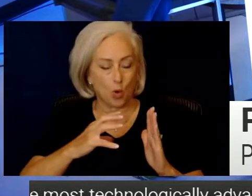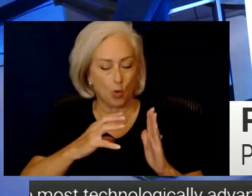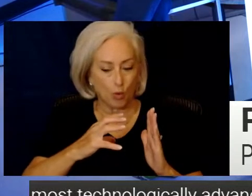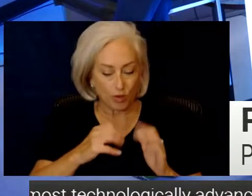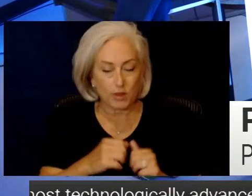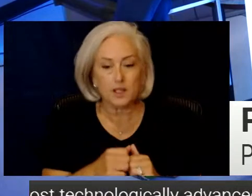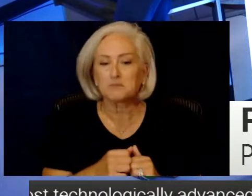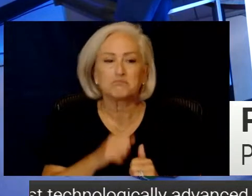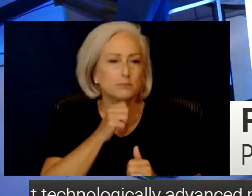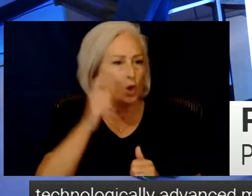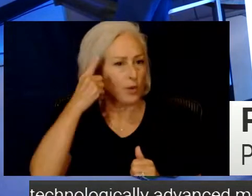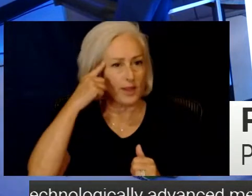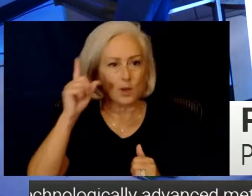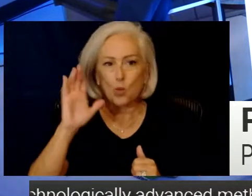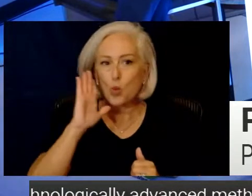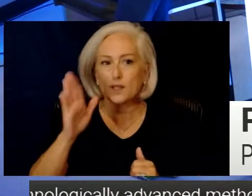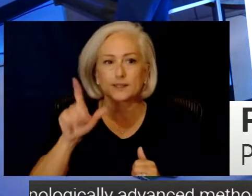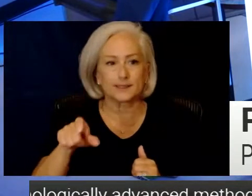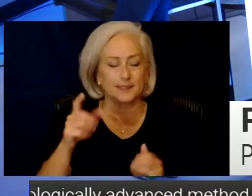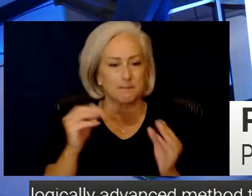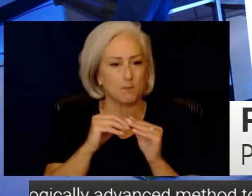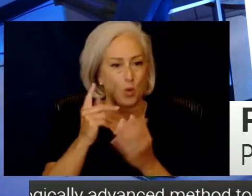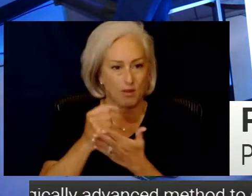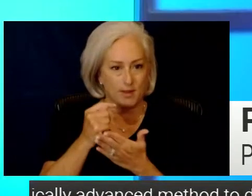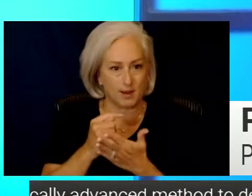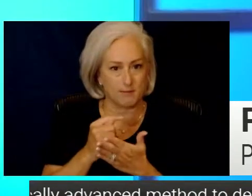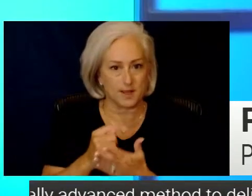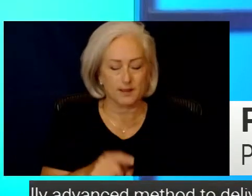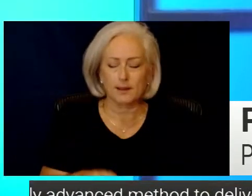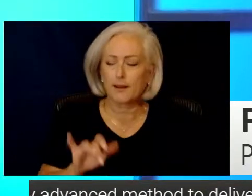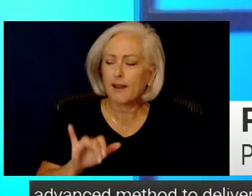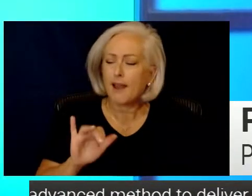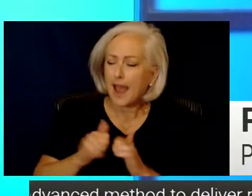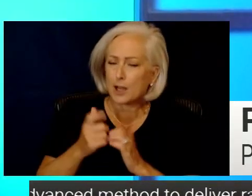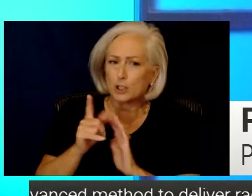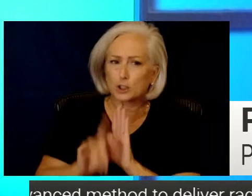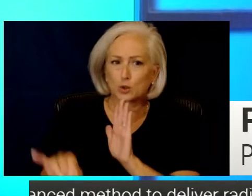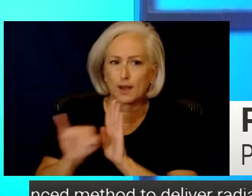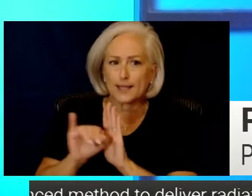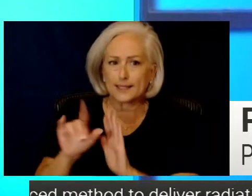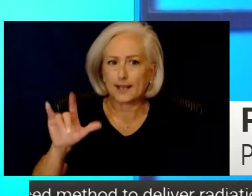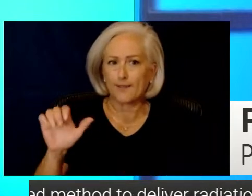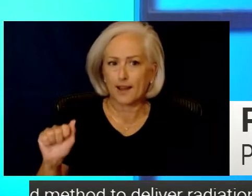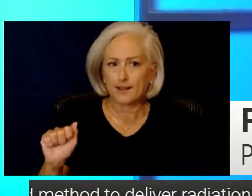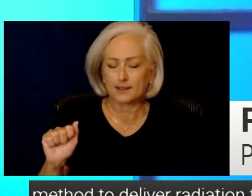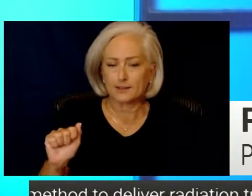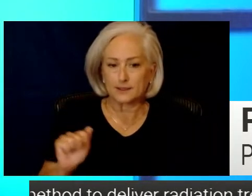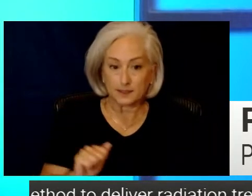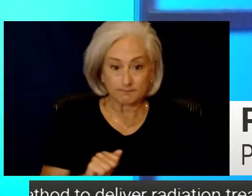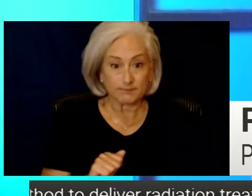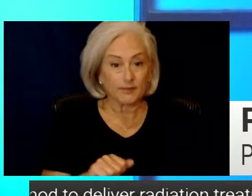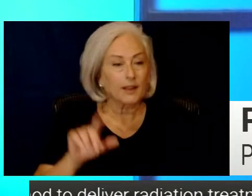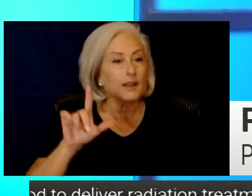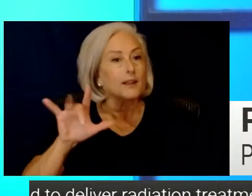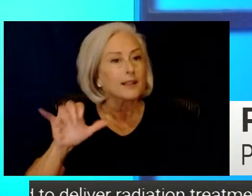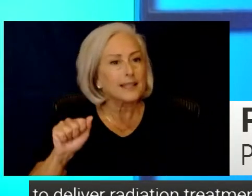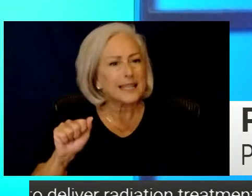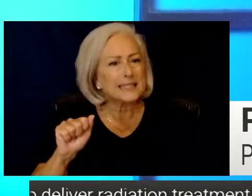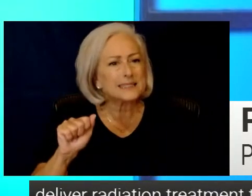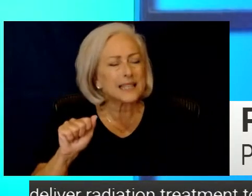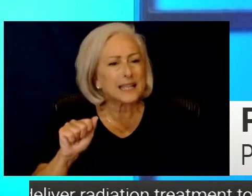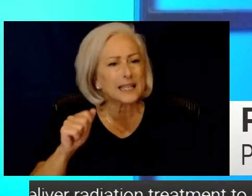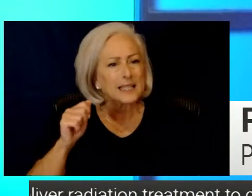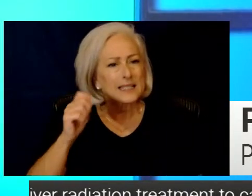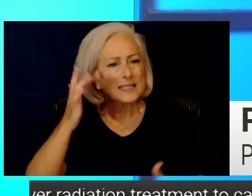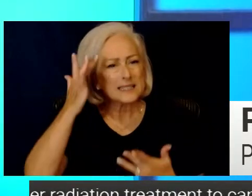did you even get to this point? Well, I think, so what Lisa had is, of course, she developed symptoms with her vision. And of course, when somebody